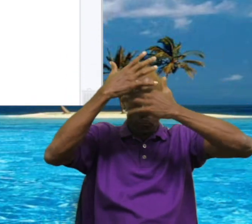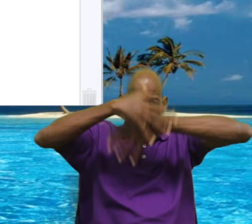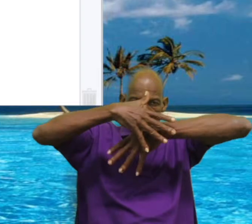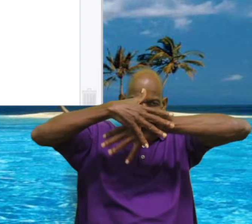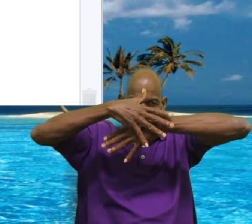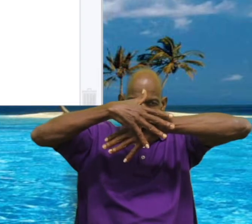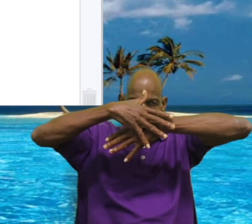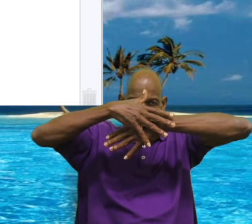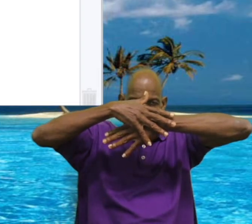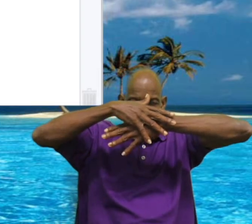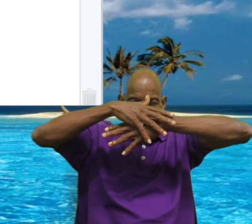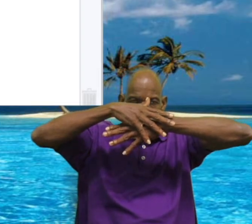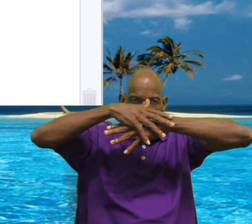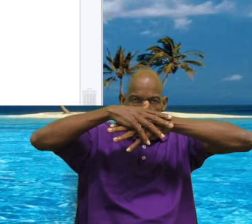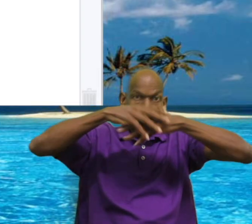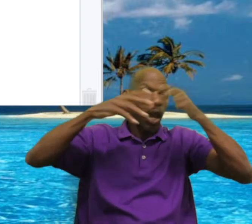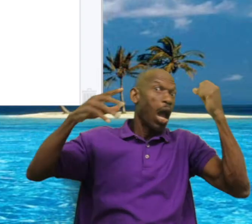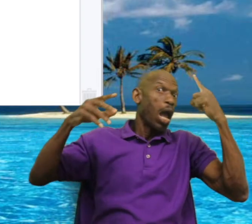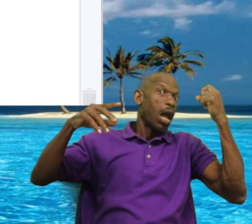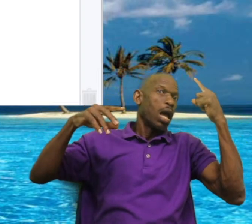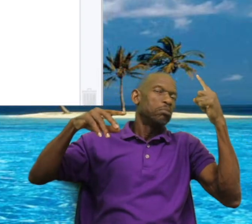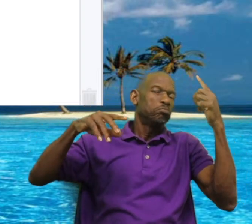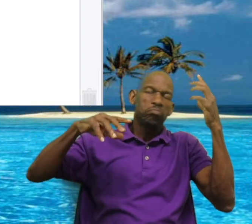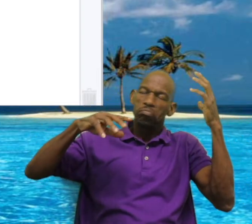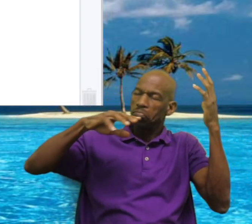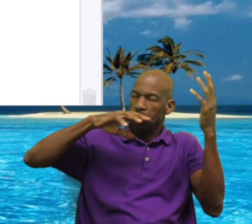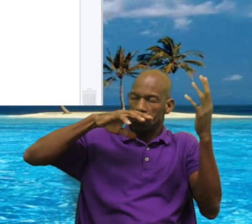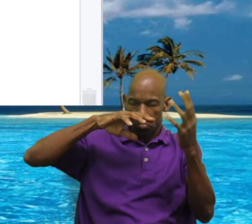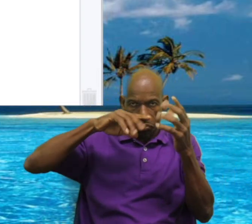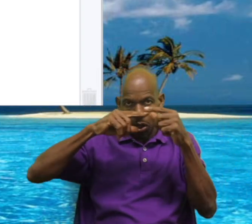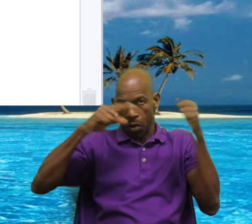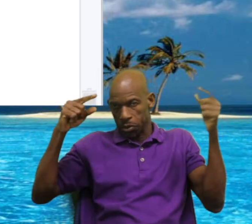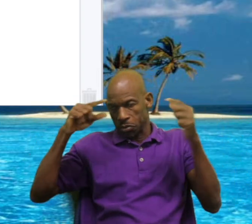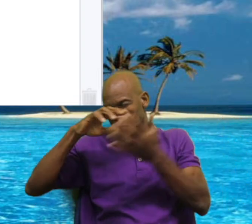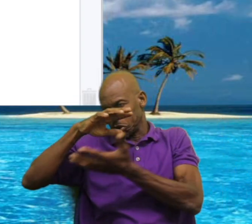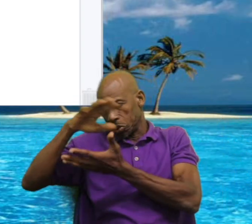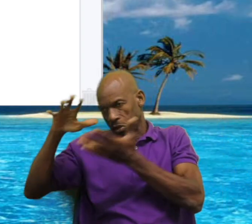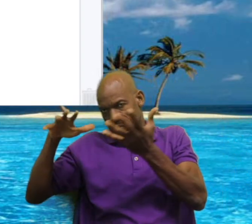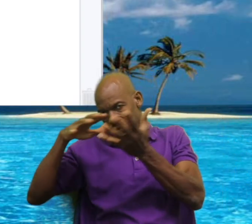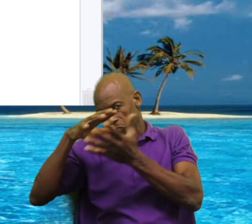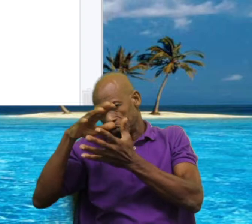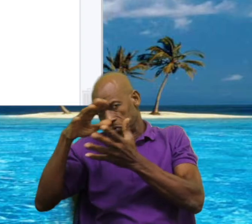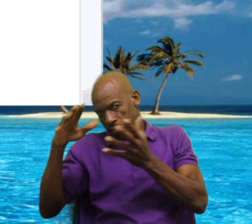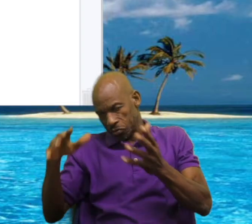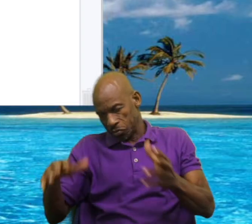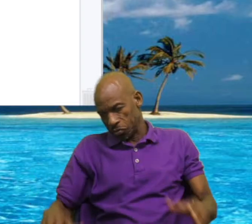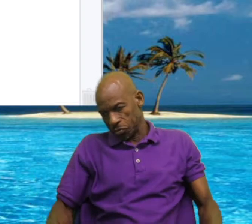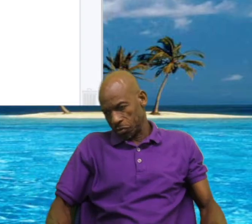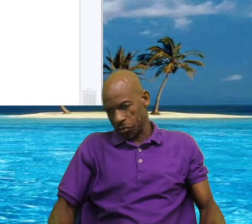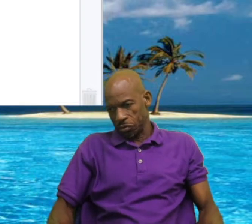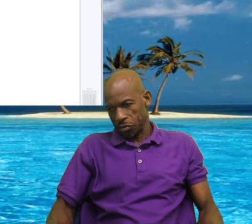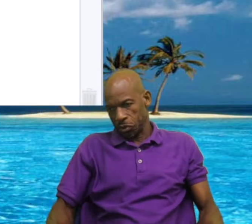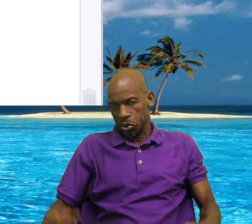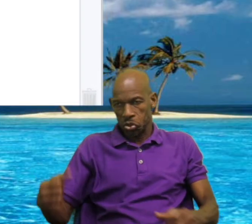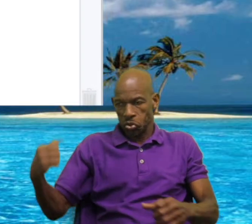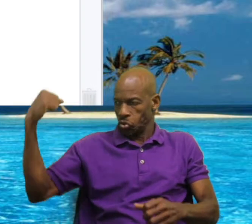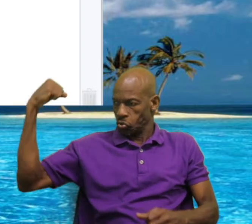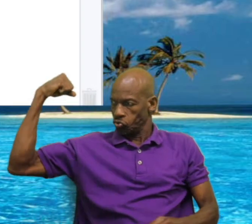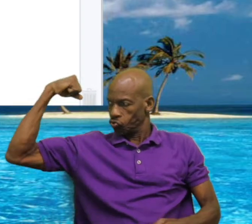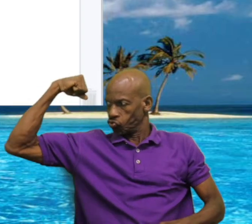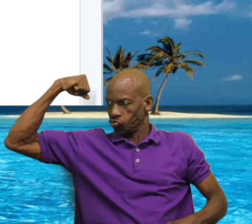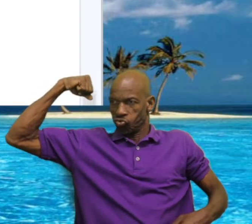see if you can find the opposite ideas. Right? Don't write the sentences for yourself. I said